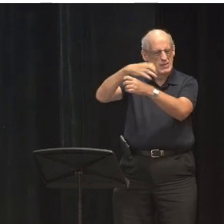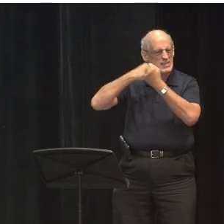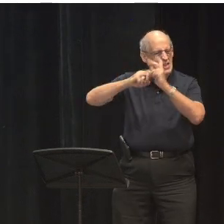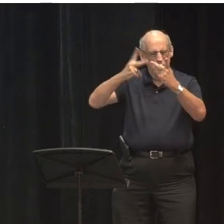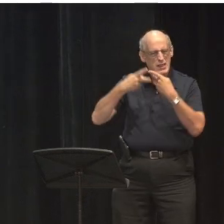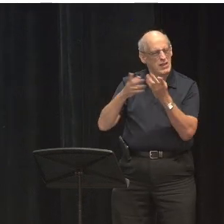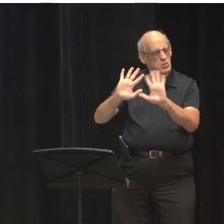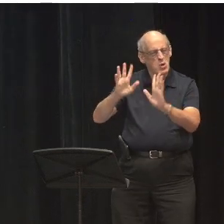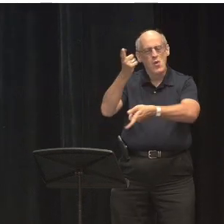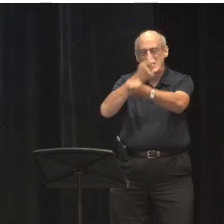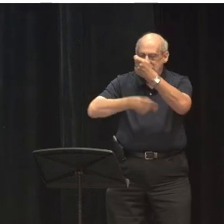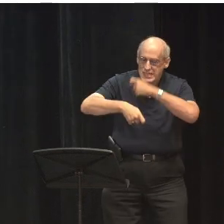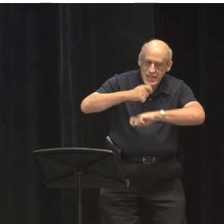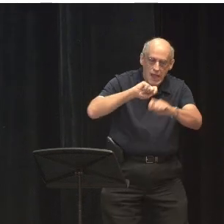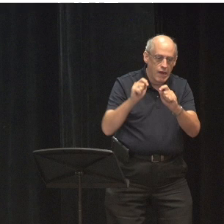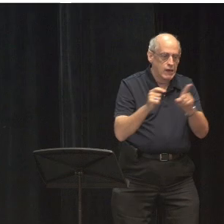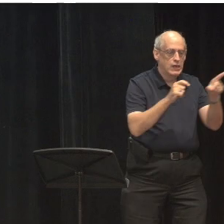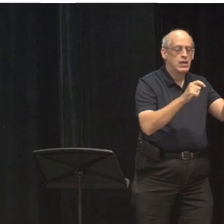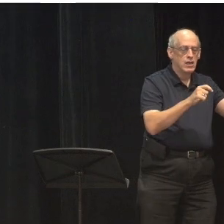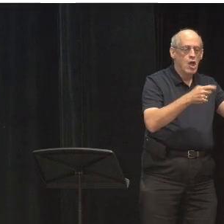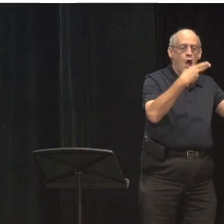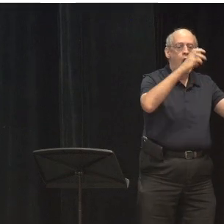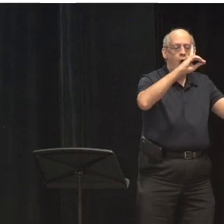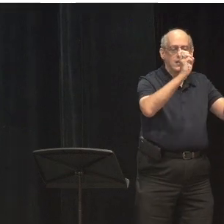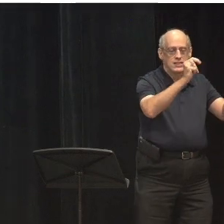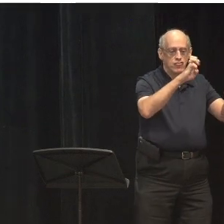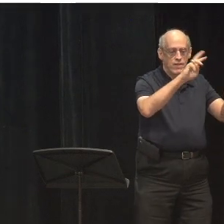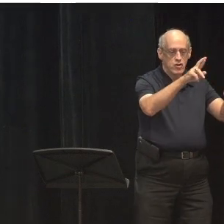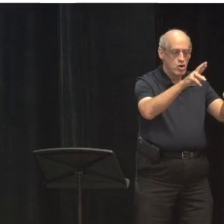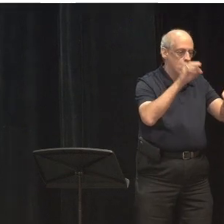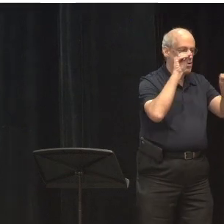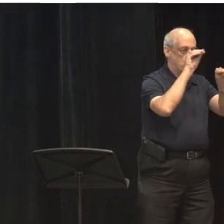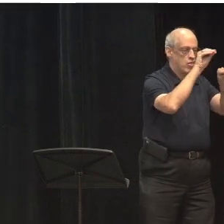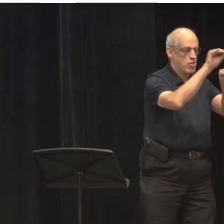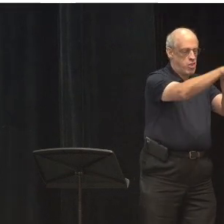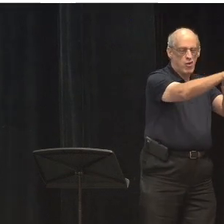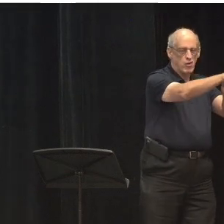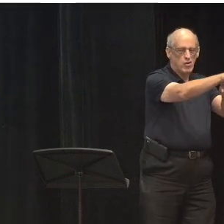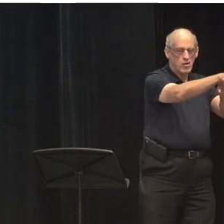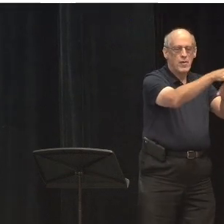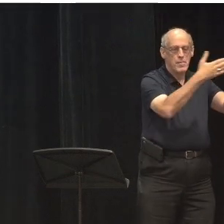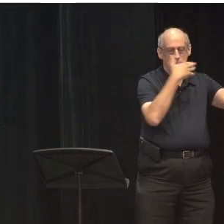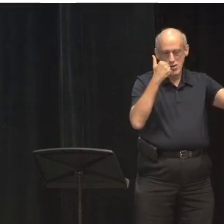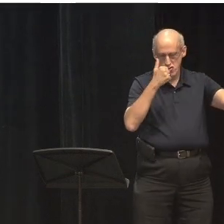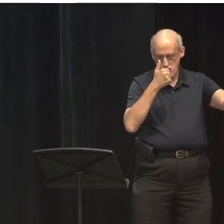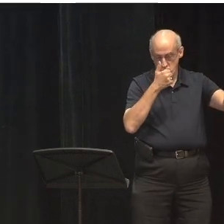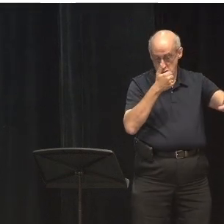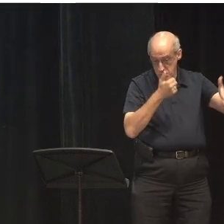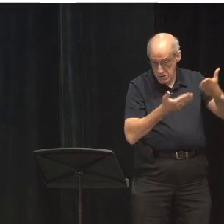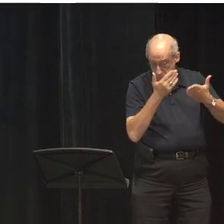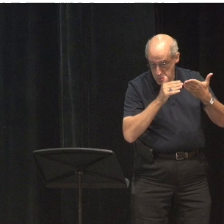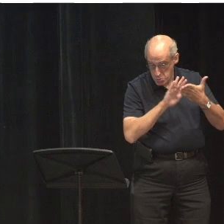Sanctuary, to run a pipe to the Hudson River? Well, first, to send it to a sewage treatment plant